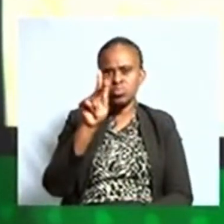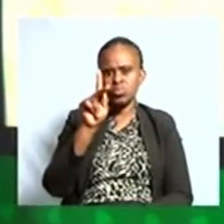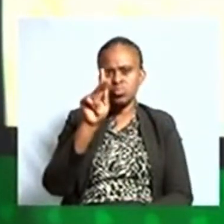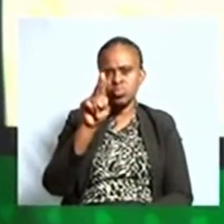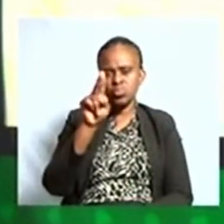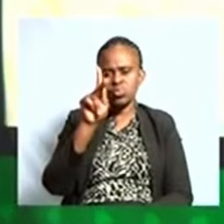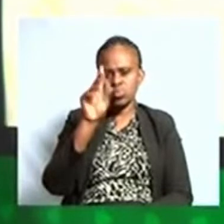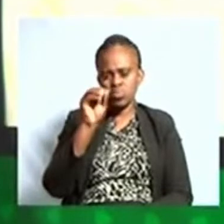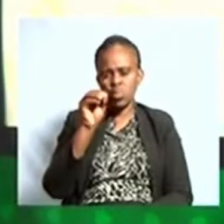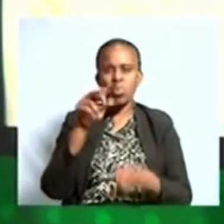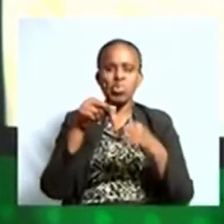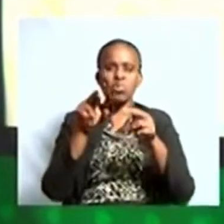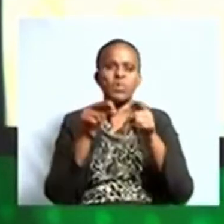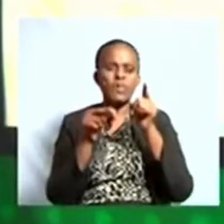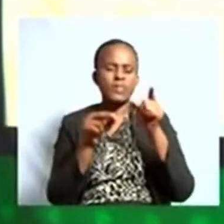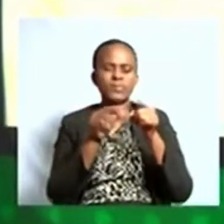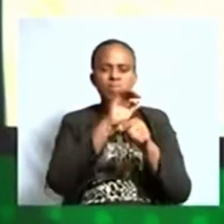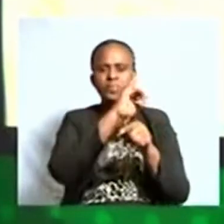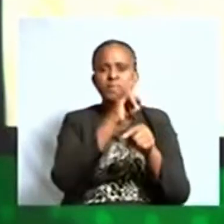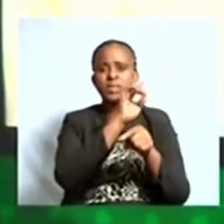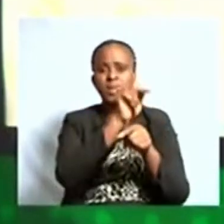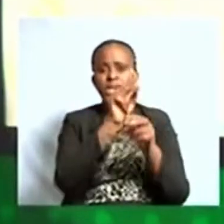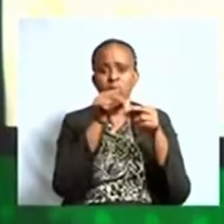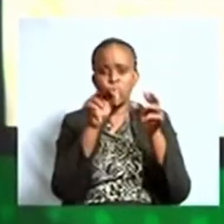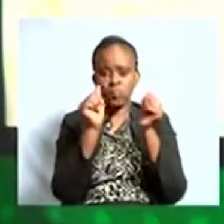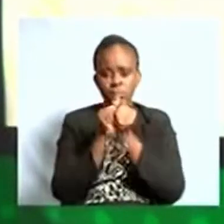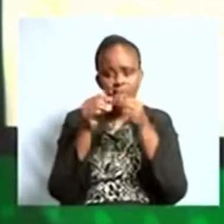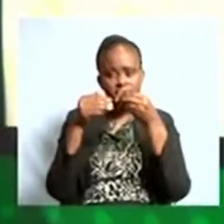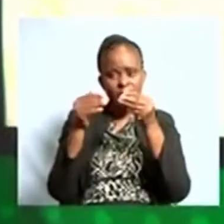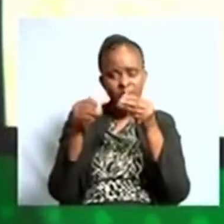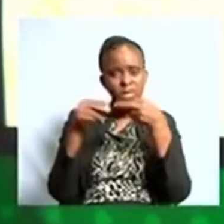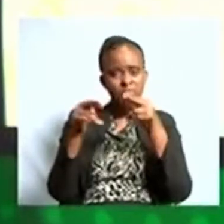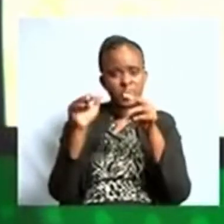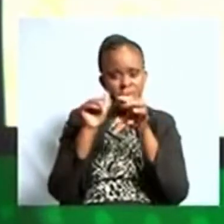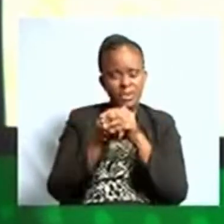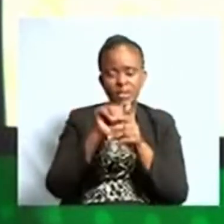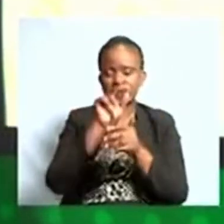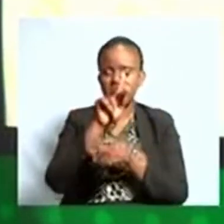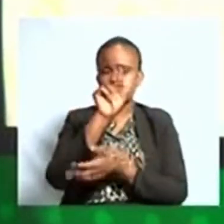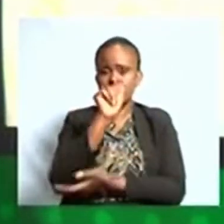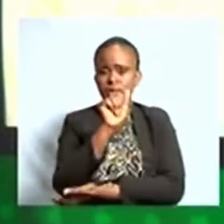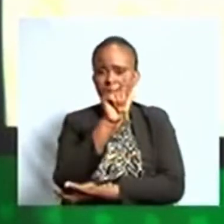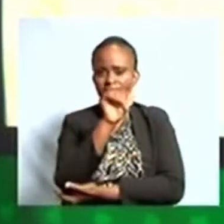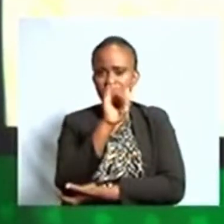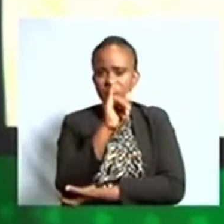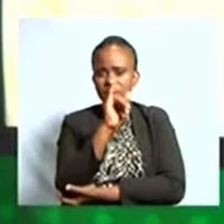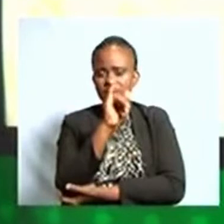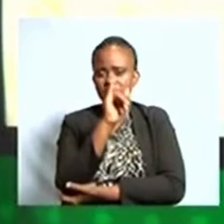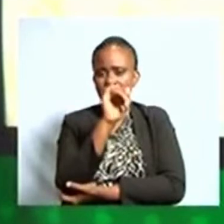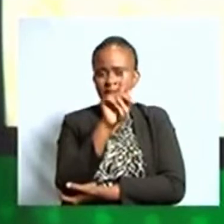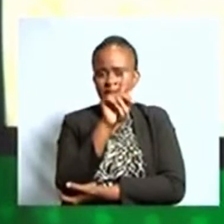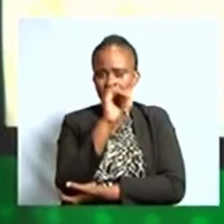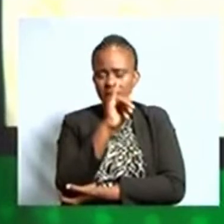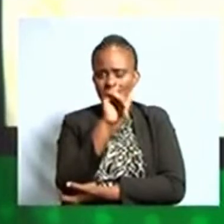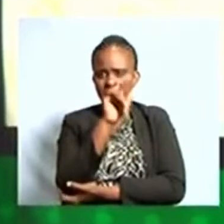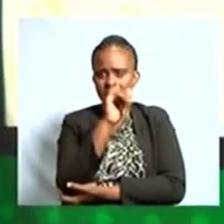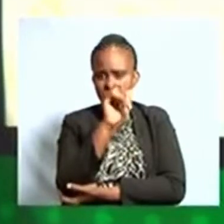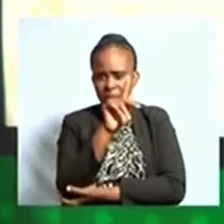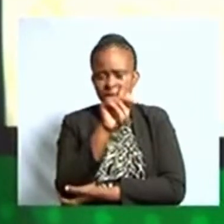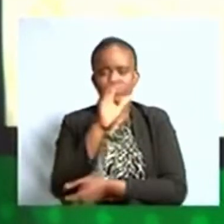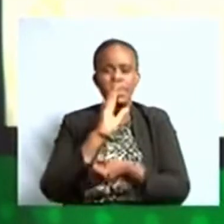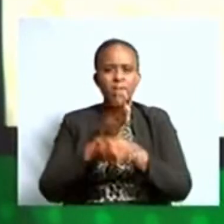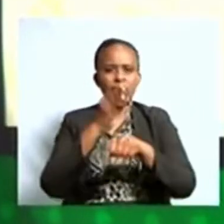Road, the JK Road, and the Market Road in Kalikiriki, after the rains